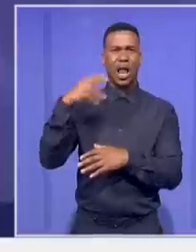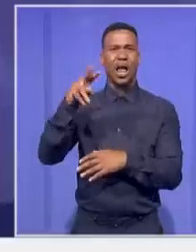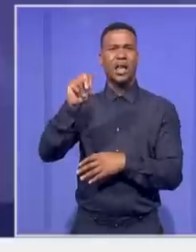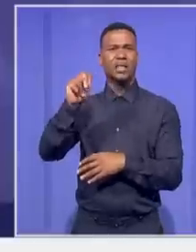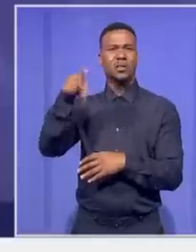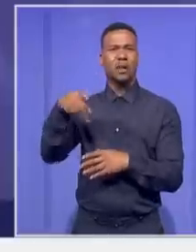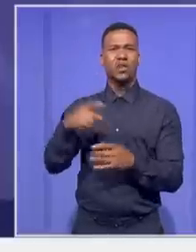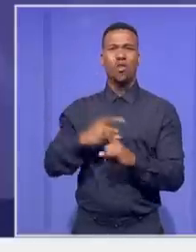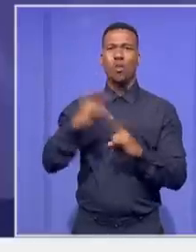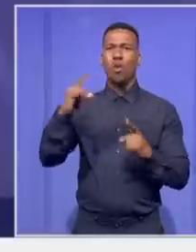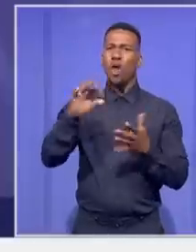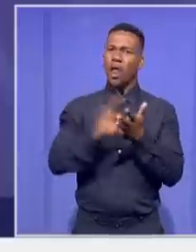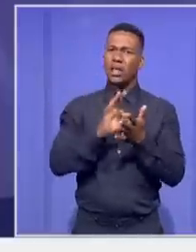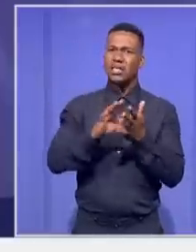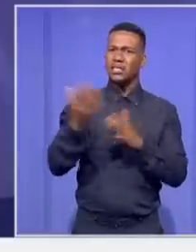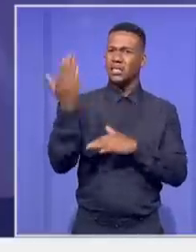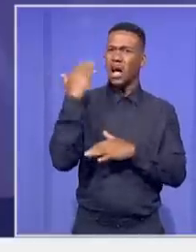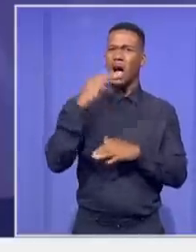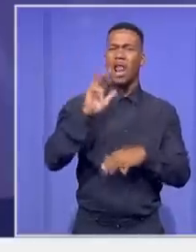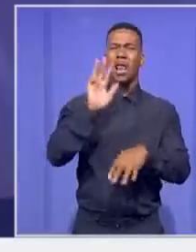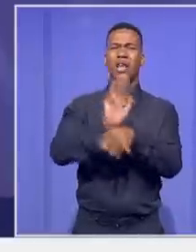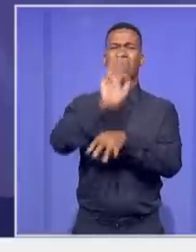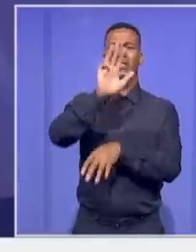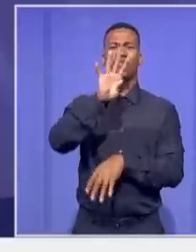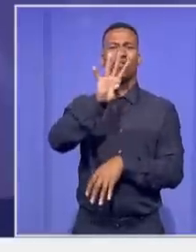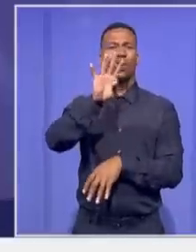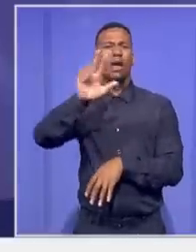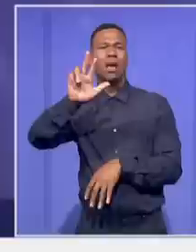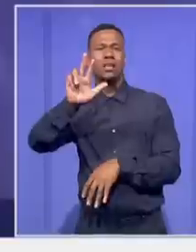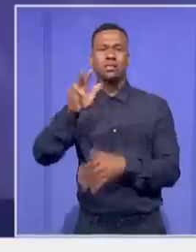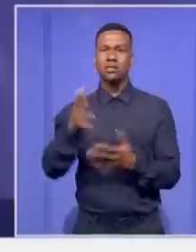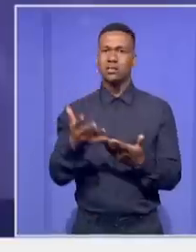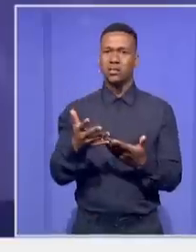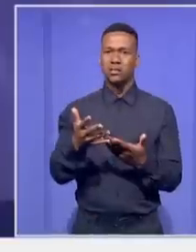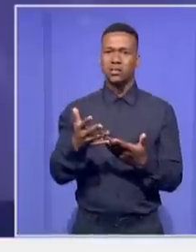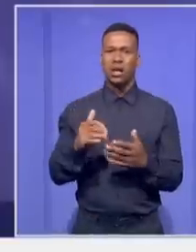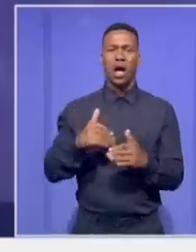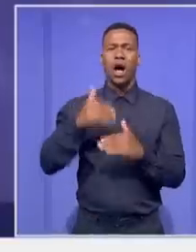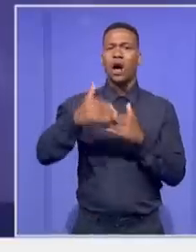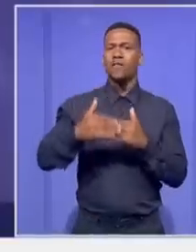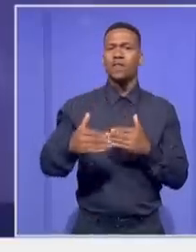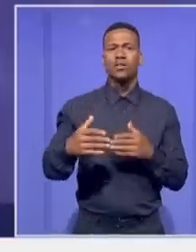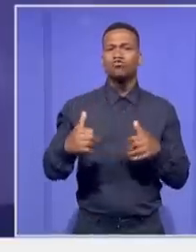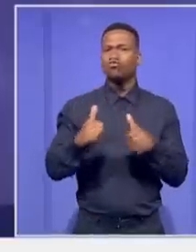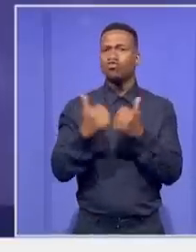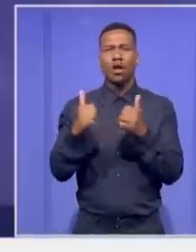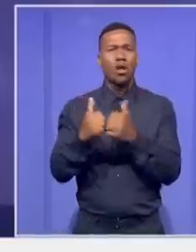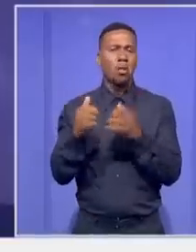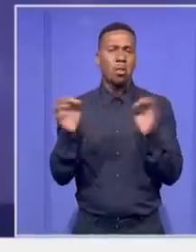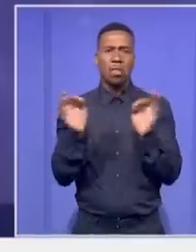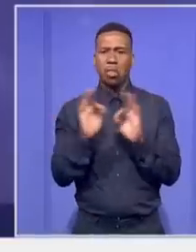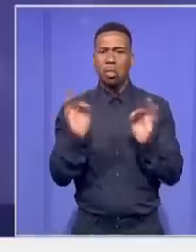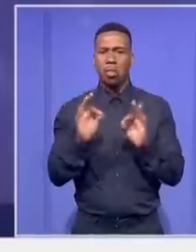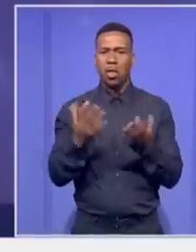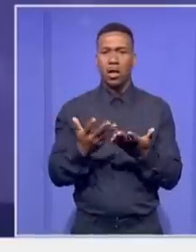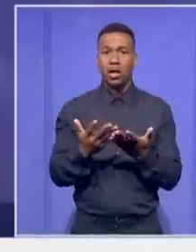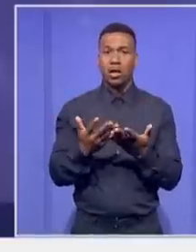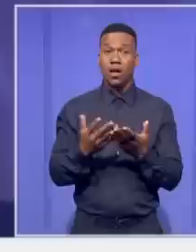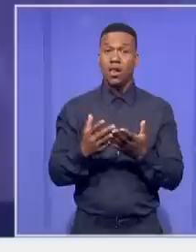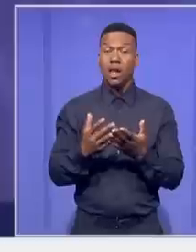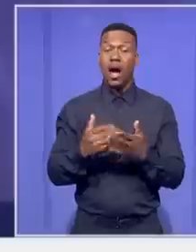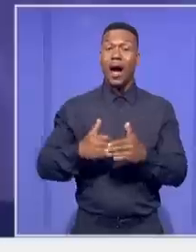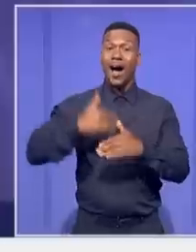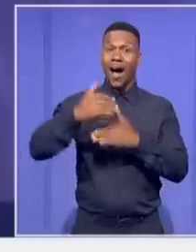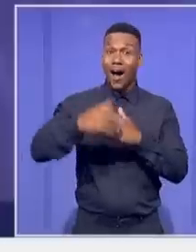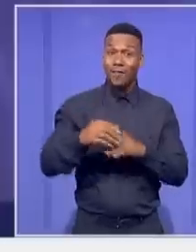1948. For the next 46 years, no one really challenged them in elections. And this was then followed by 29 years